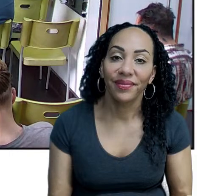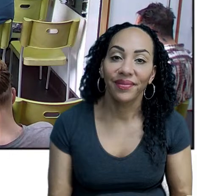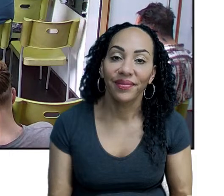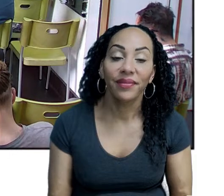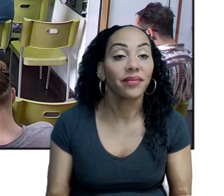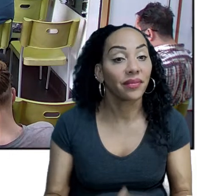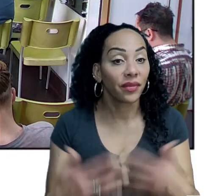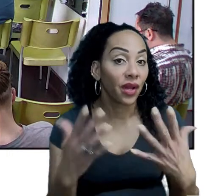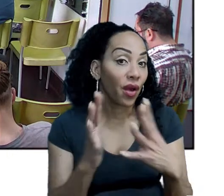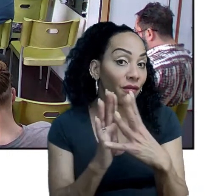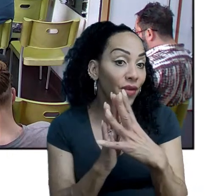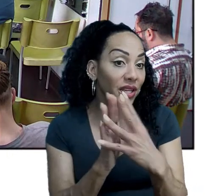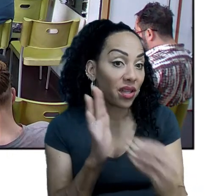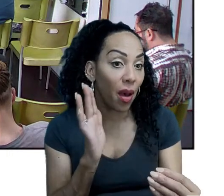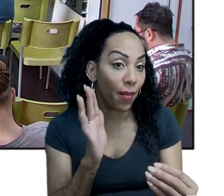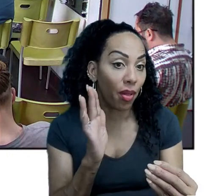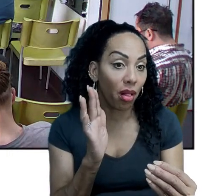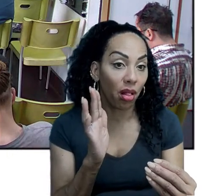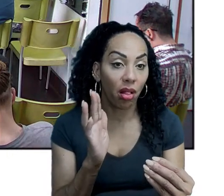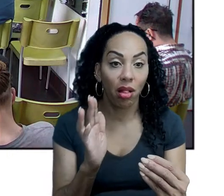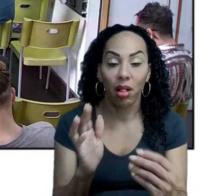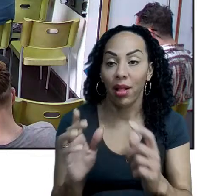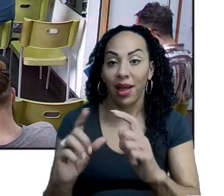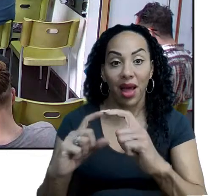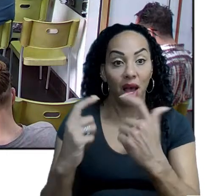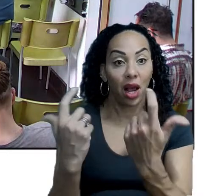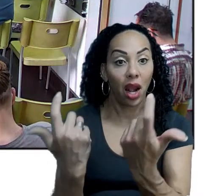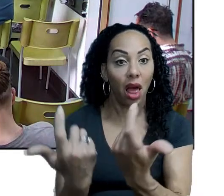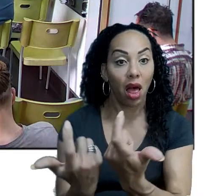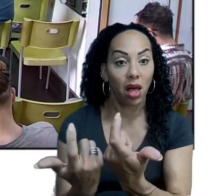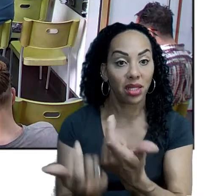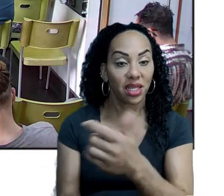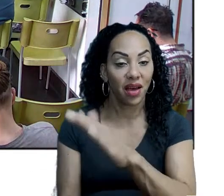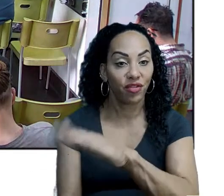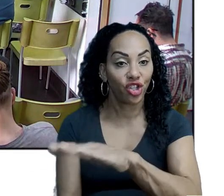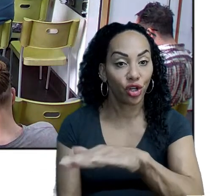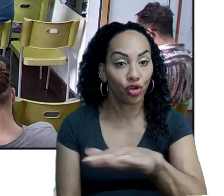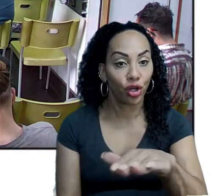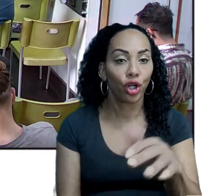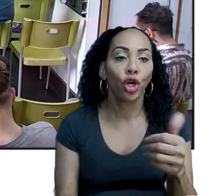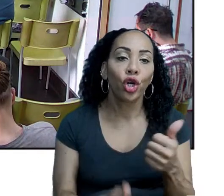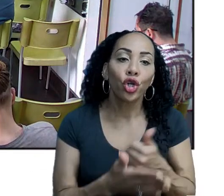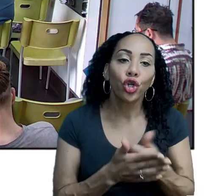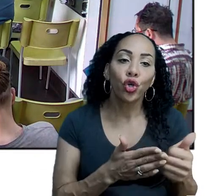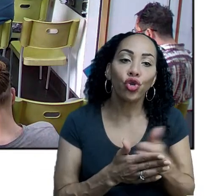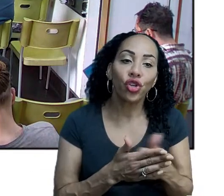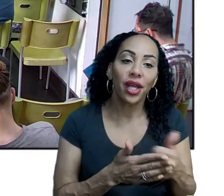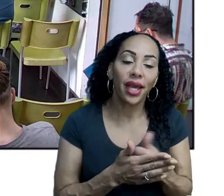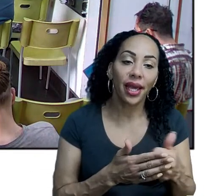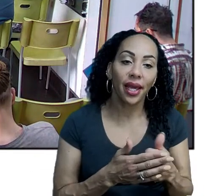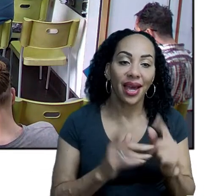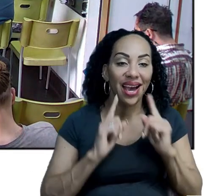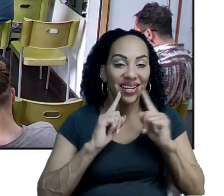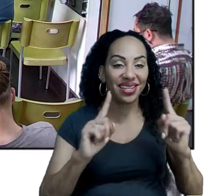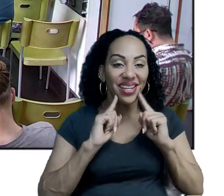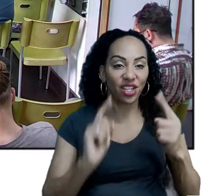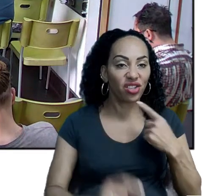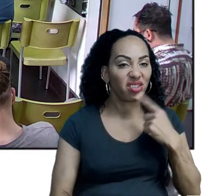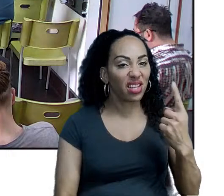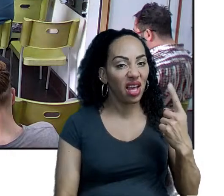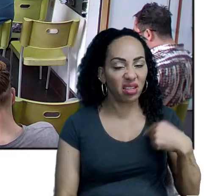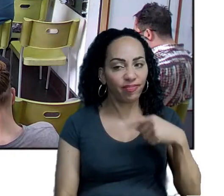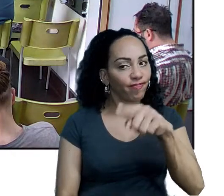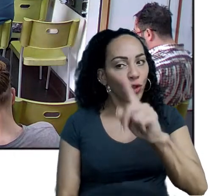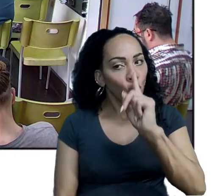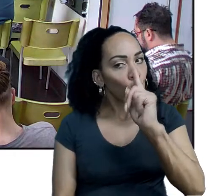for example, I think the conventional thing in a class of kids is for a teacher to say, you can't do that. And then they ask why. And